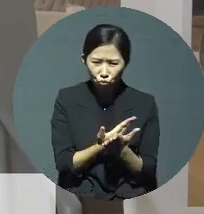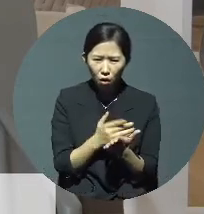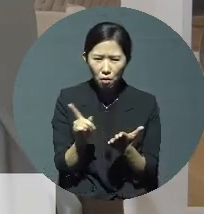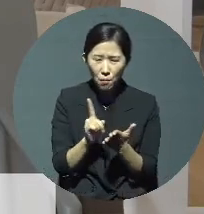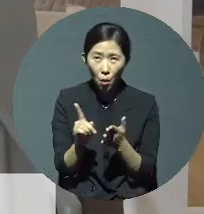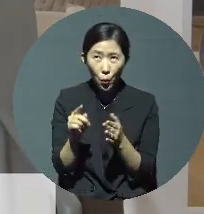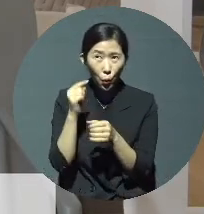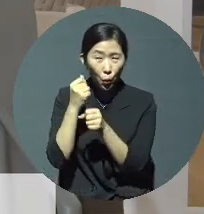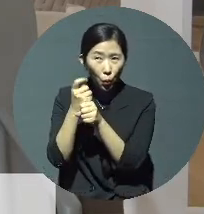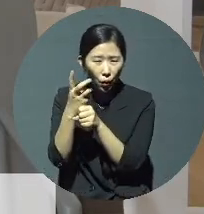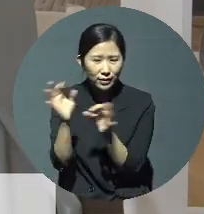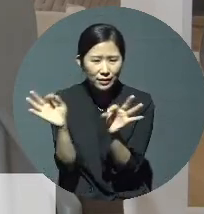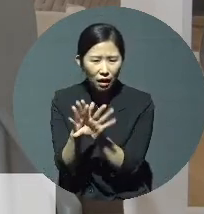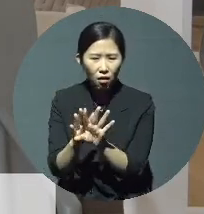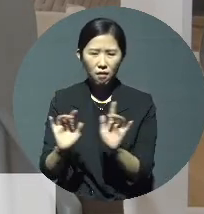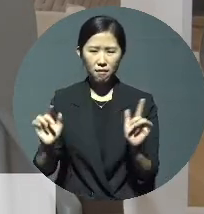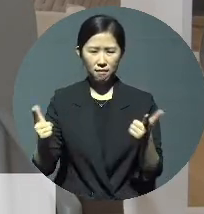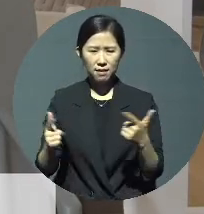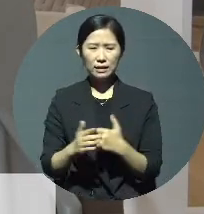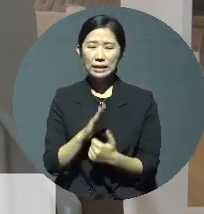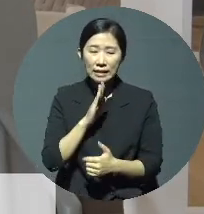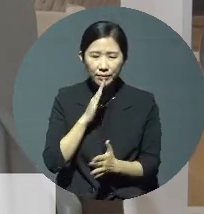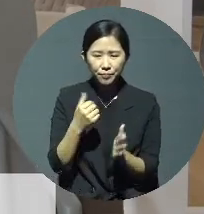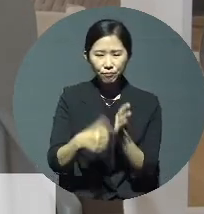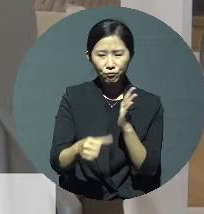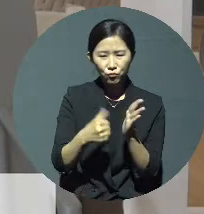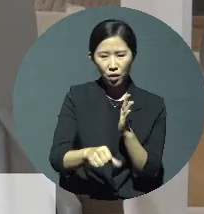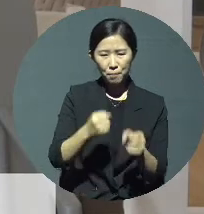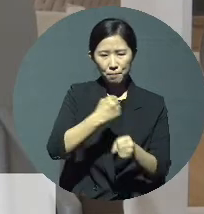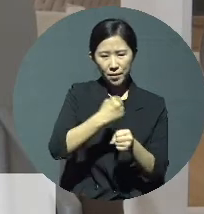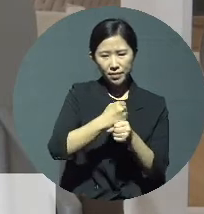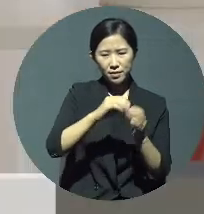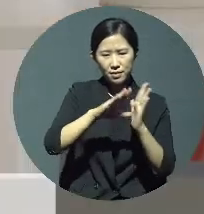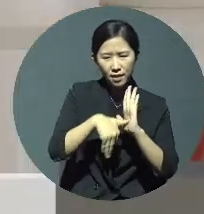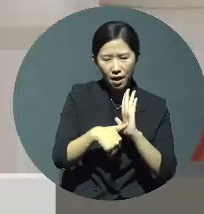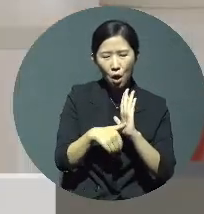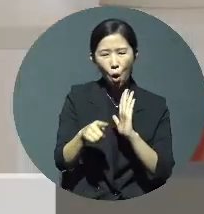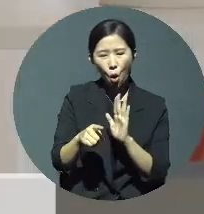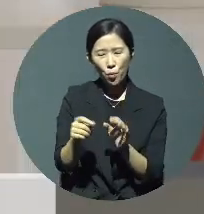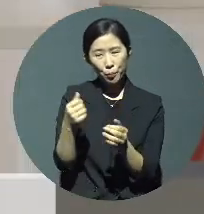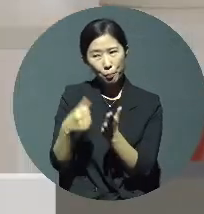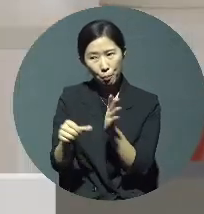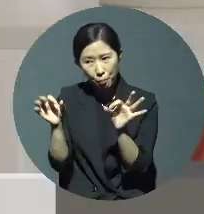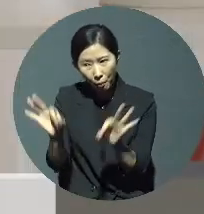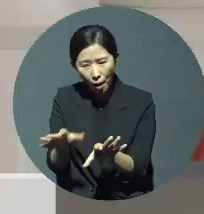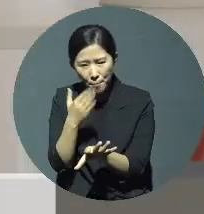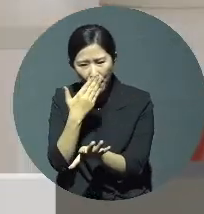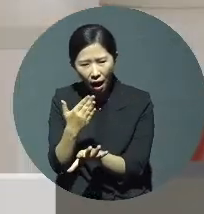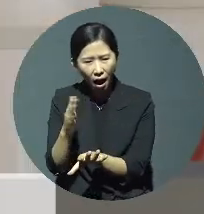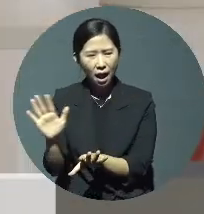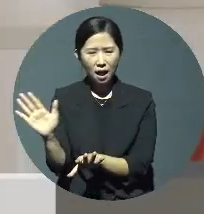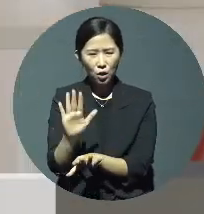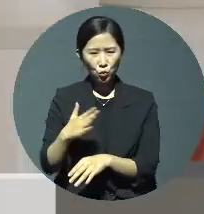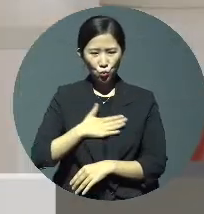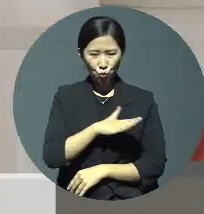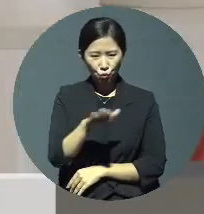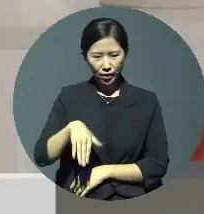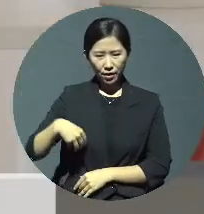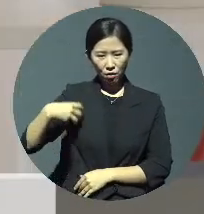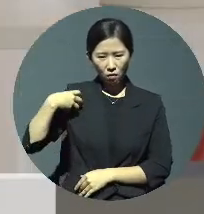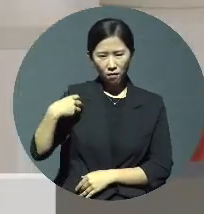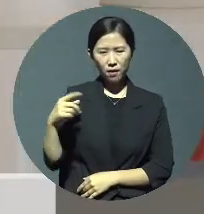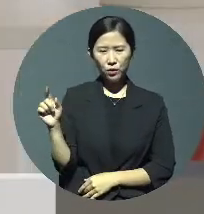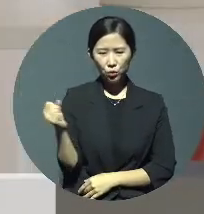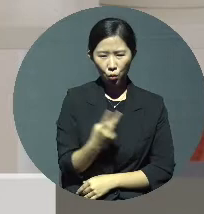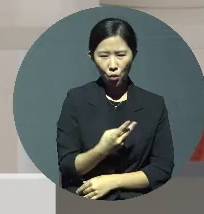and never to just create something that seems to be recyclable but isn't actually recyclable. It's really to think about longevity and value to